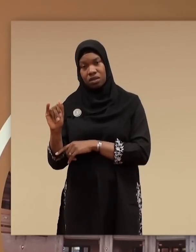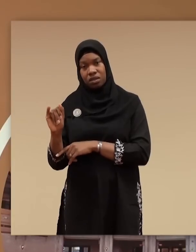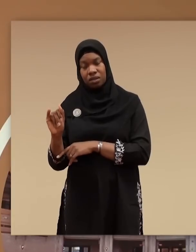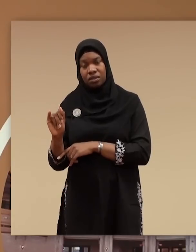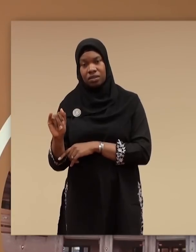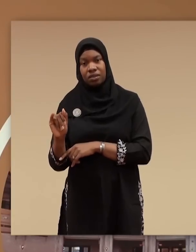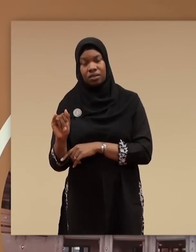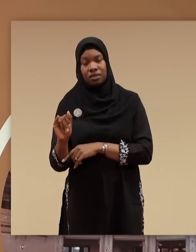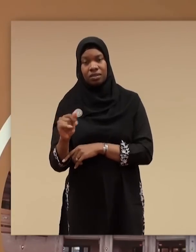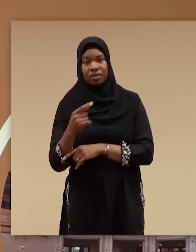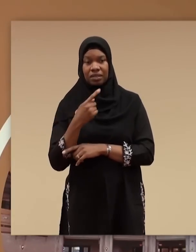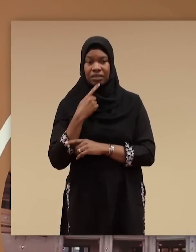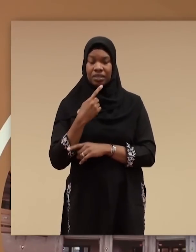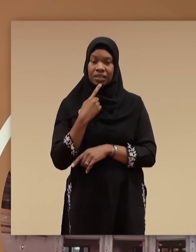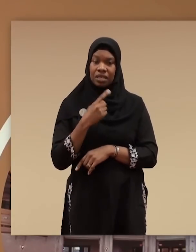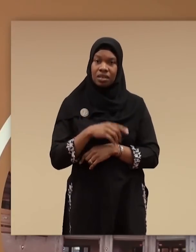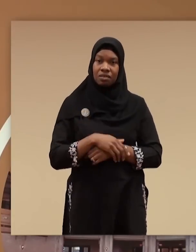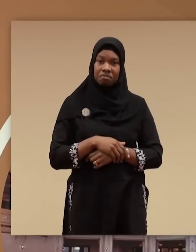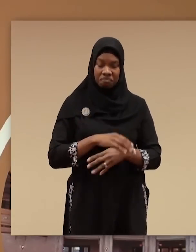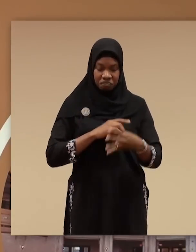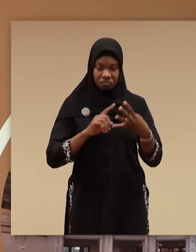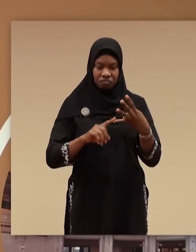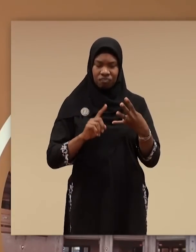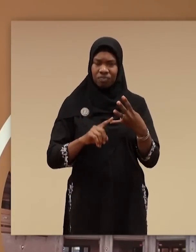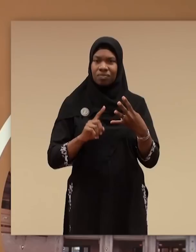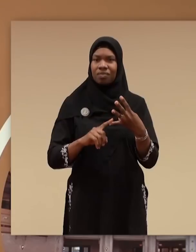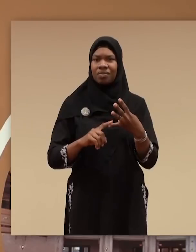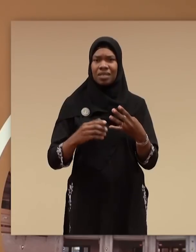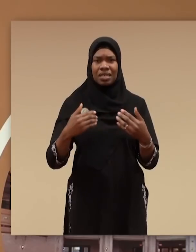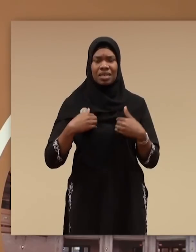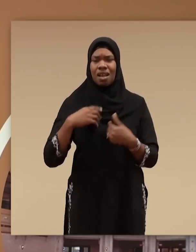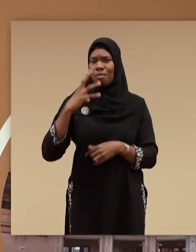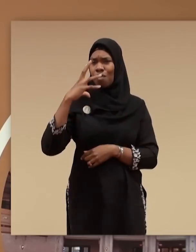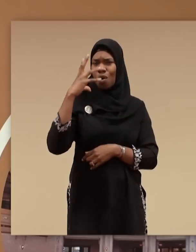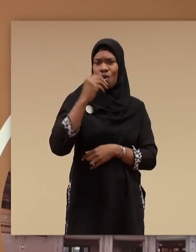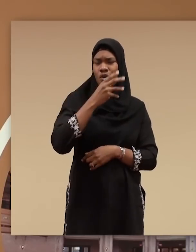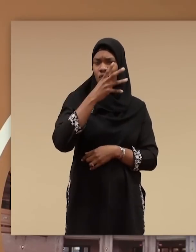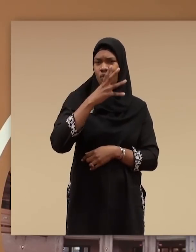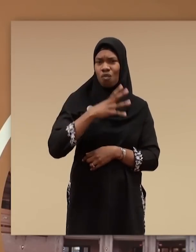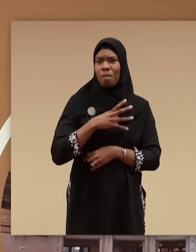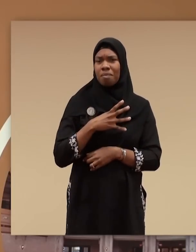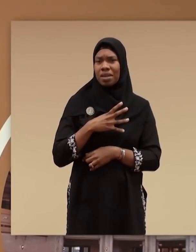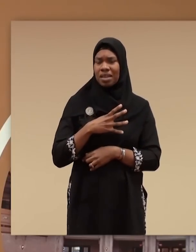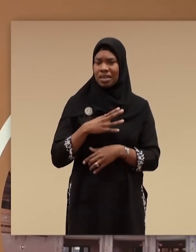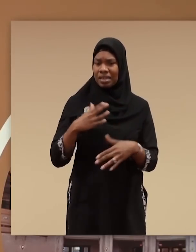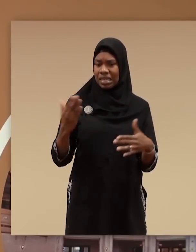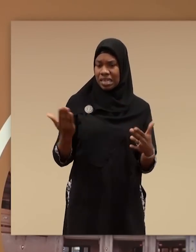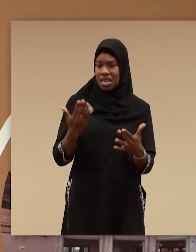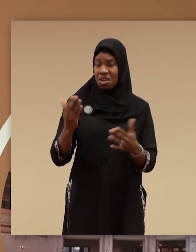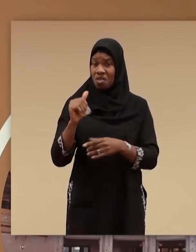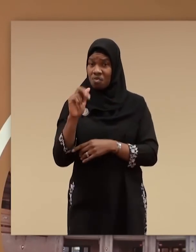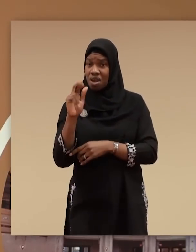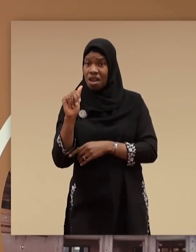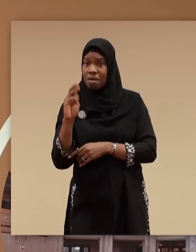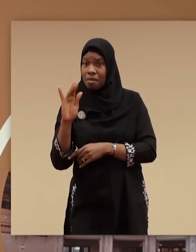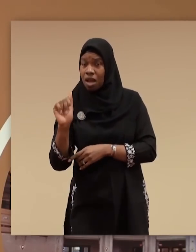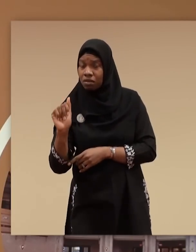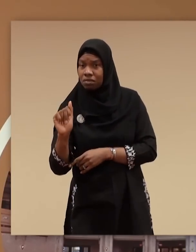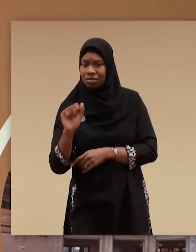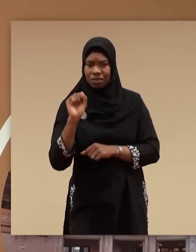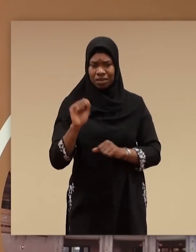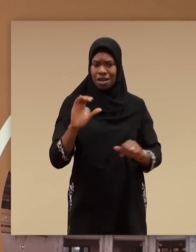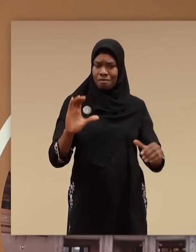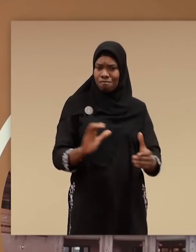he offered him to give you the most beautiful women in Arabia in marriage so you can marry them.